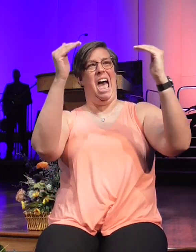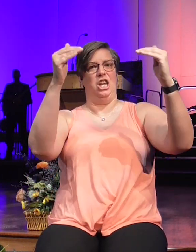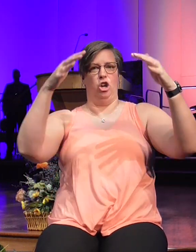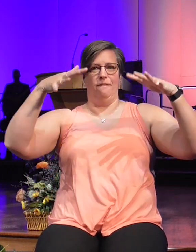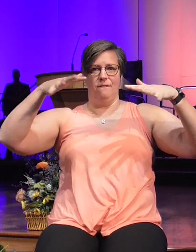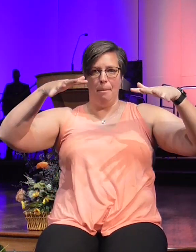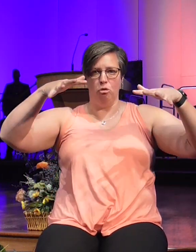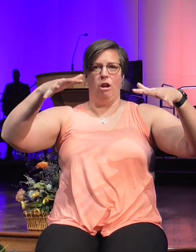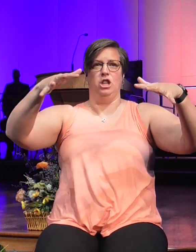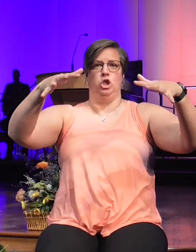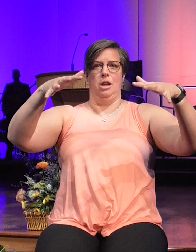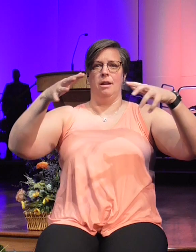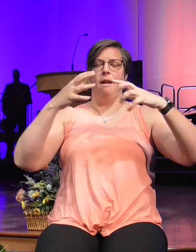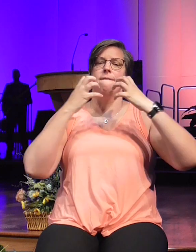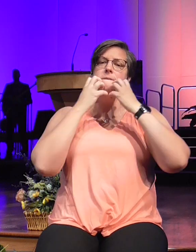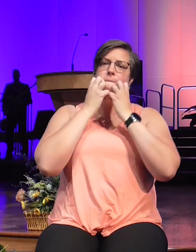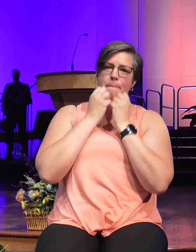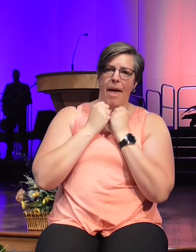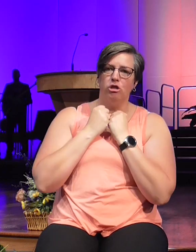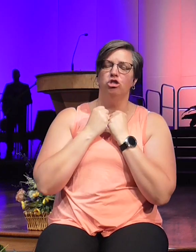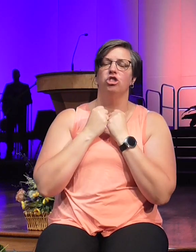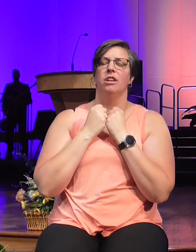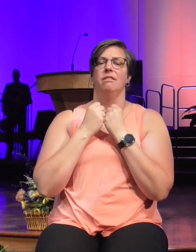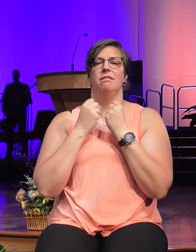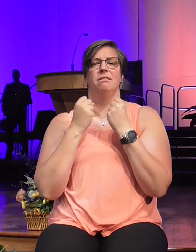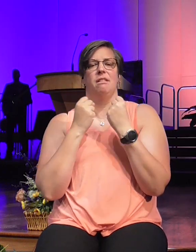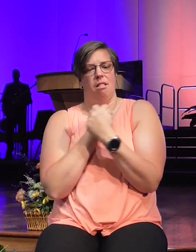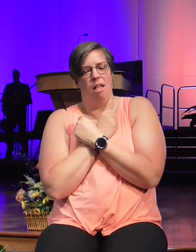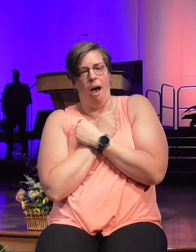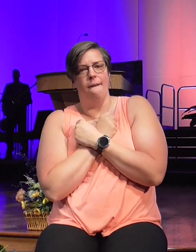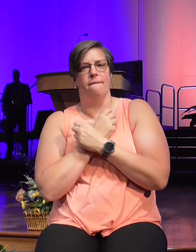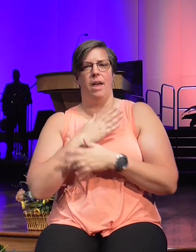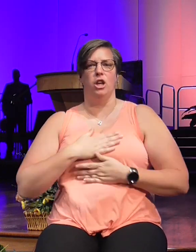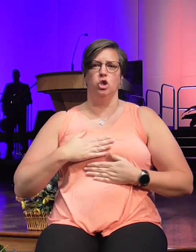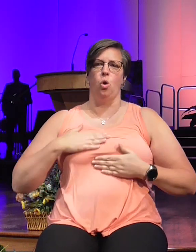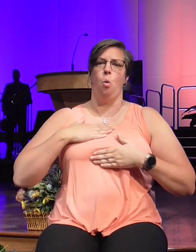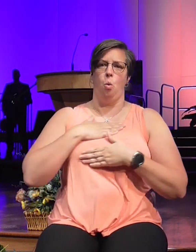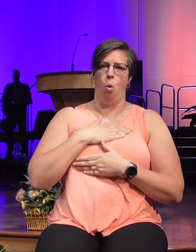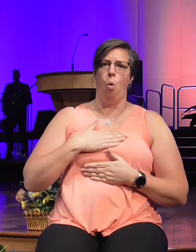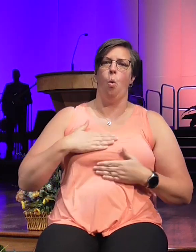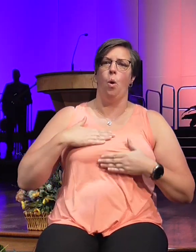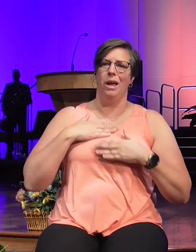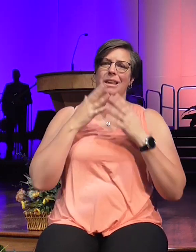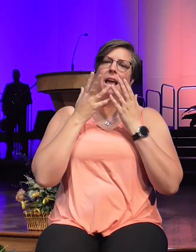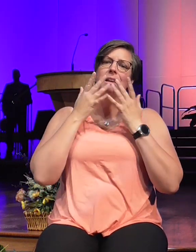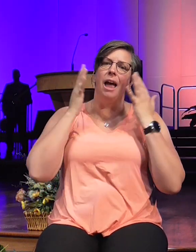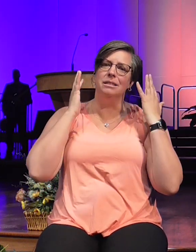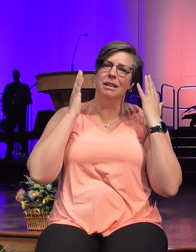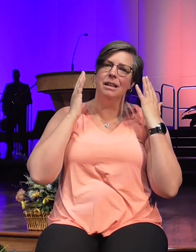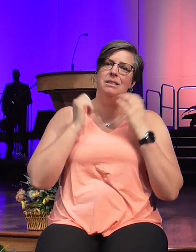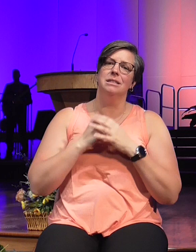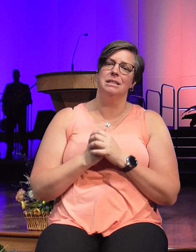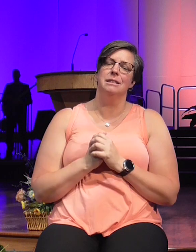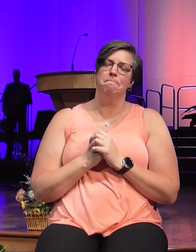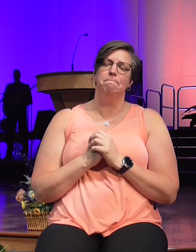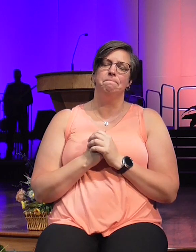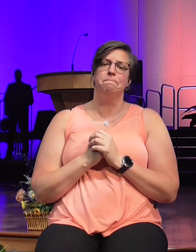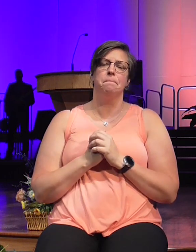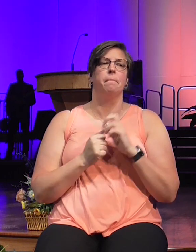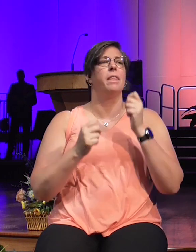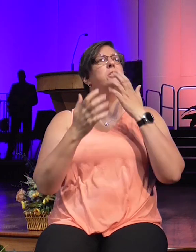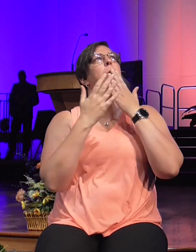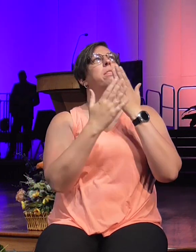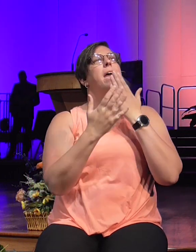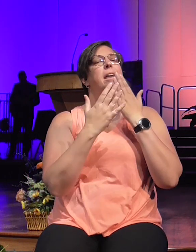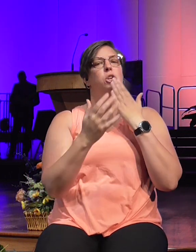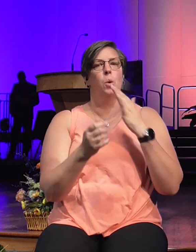of compassion, of love, of joy, and kindness. Thank you,